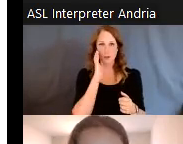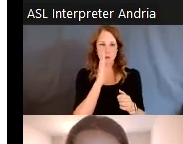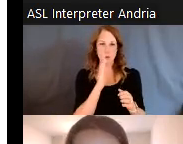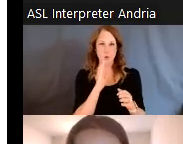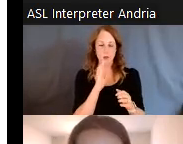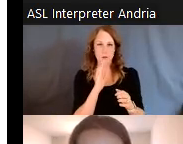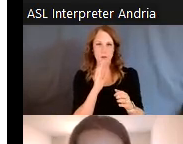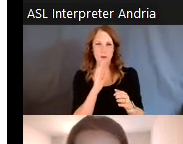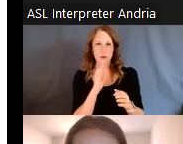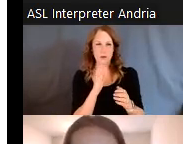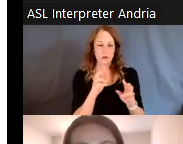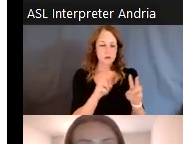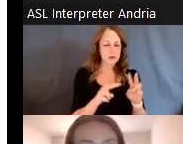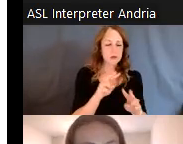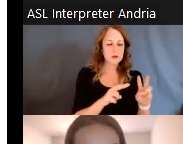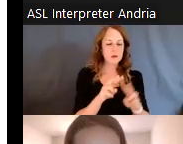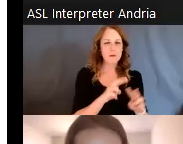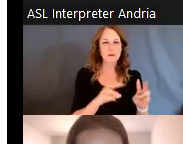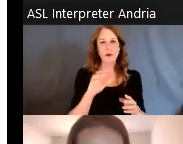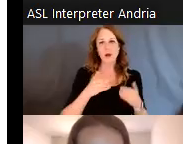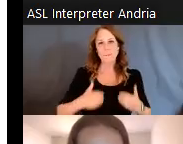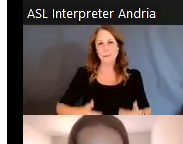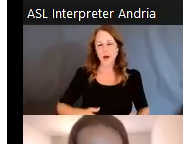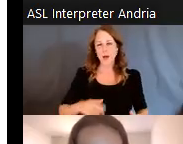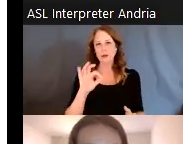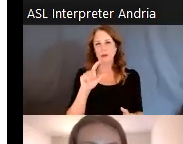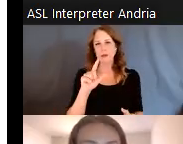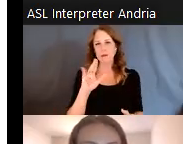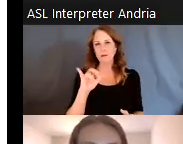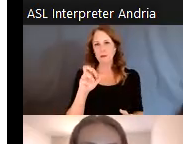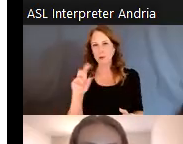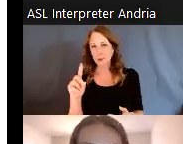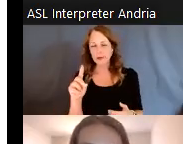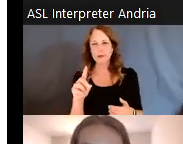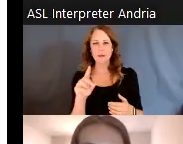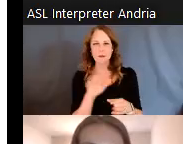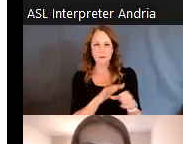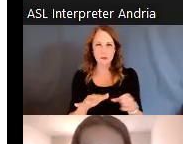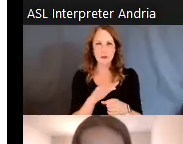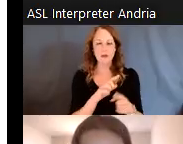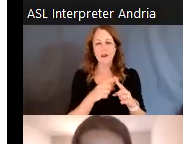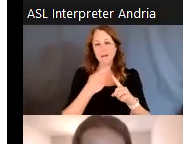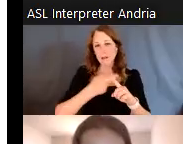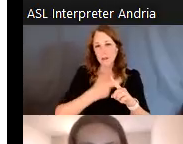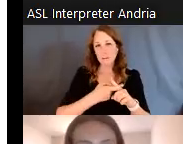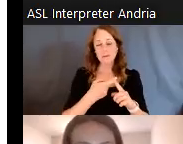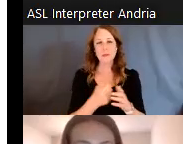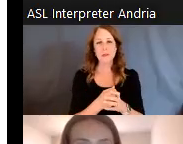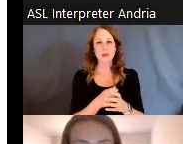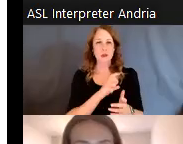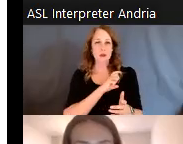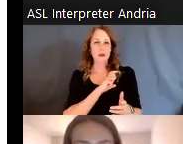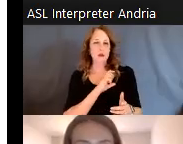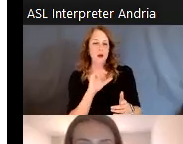form of bodily fluids on the scene, maybe condoms were used. And then law enforcement will also